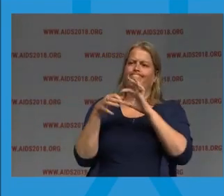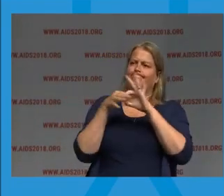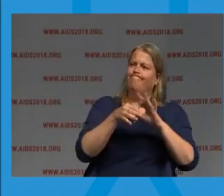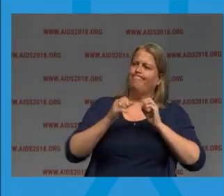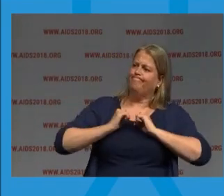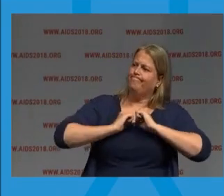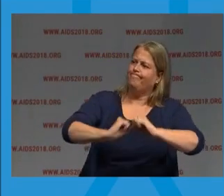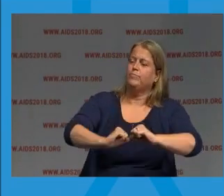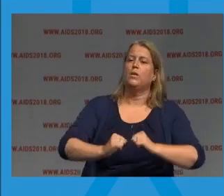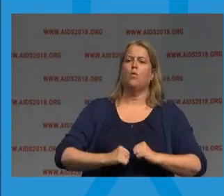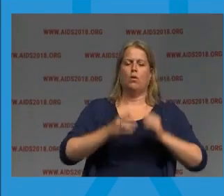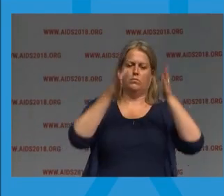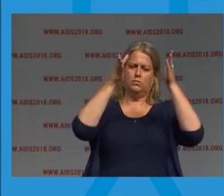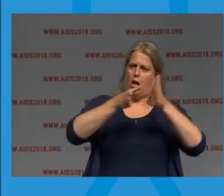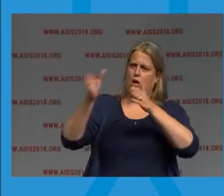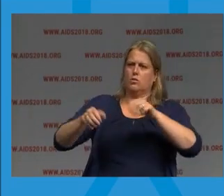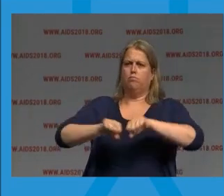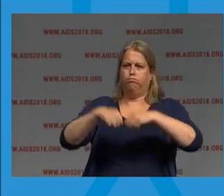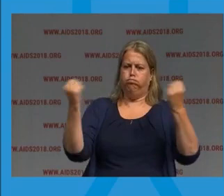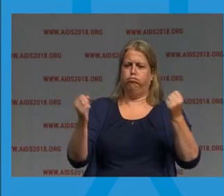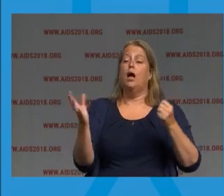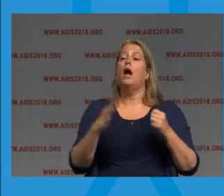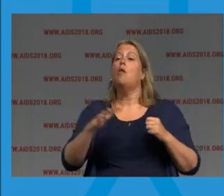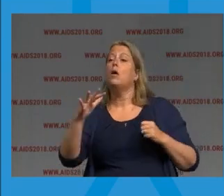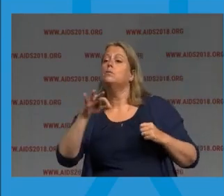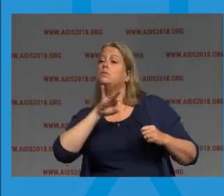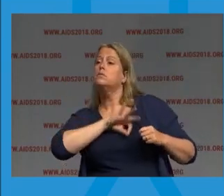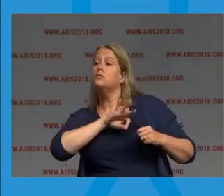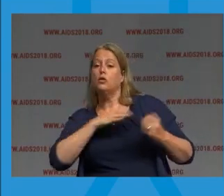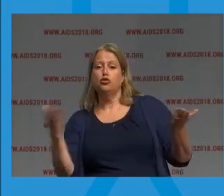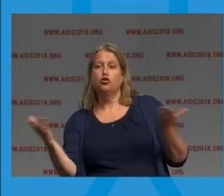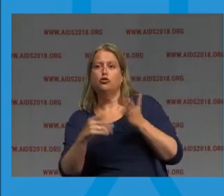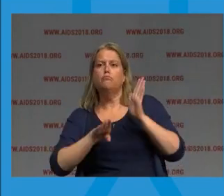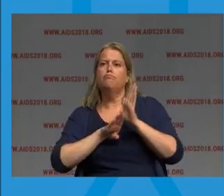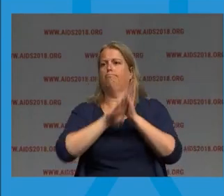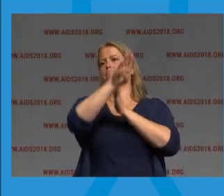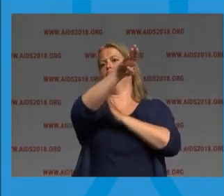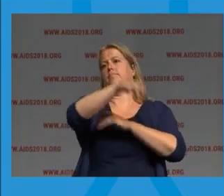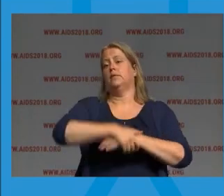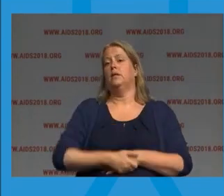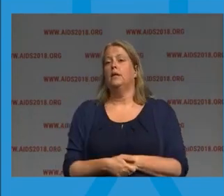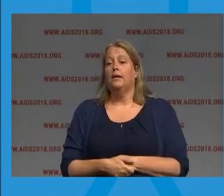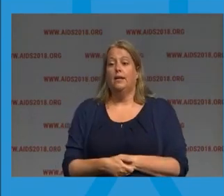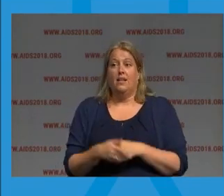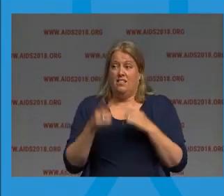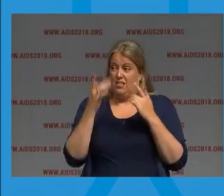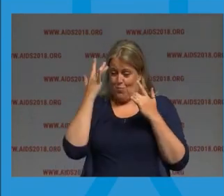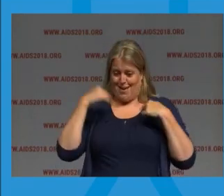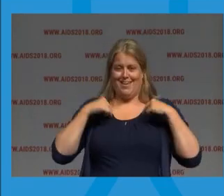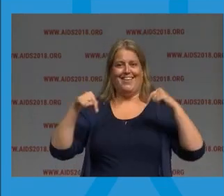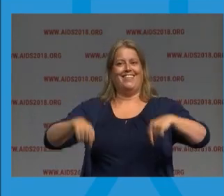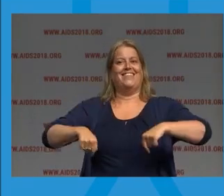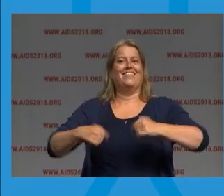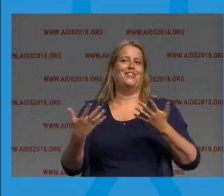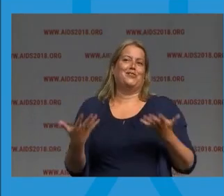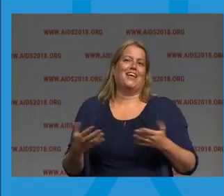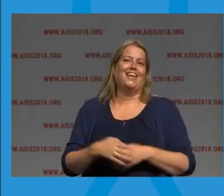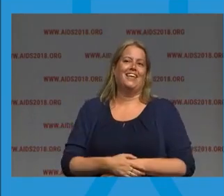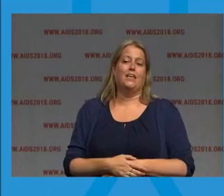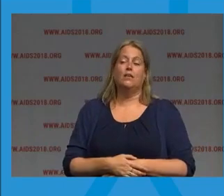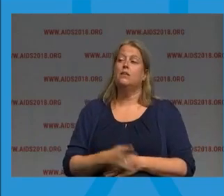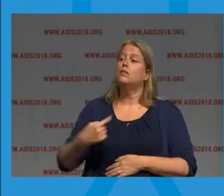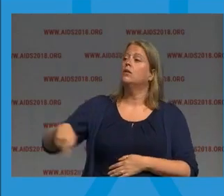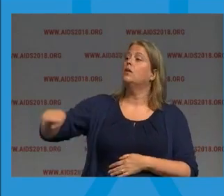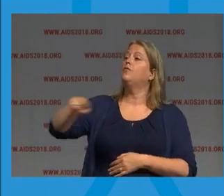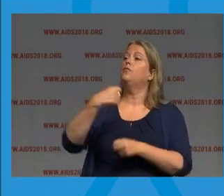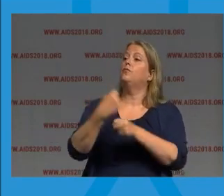break silos and maximise comparative advantages. Indeed, that's why we're here today. By working together,